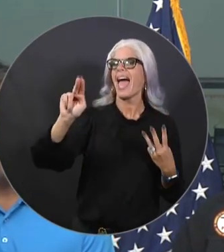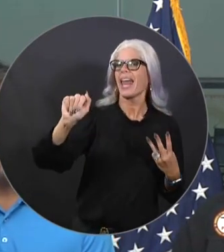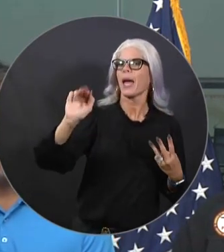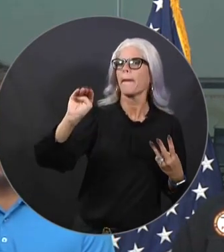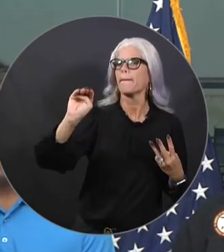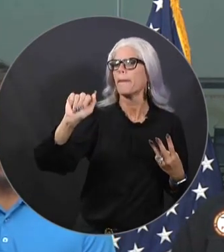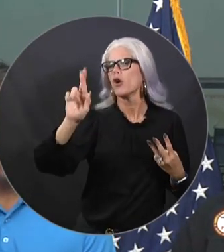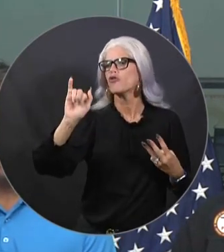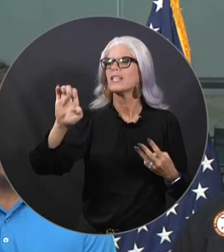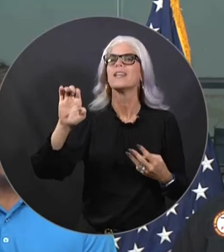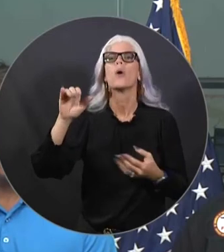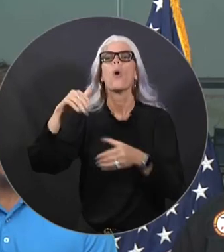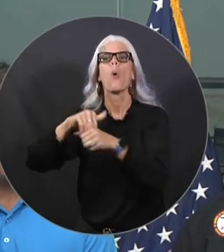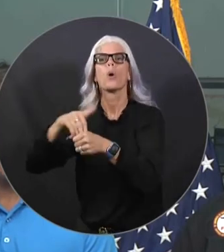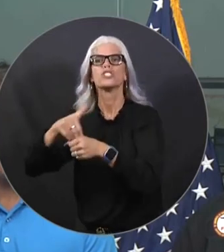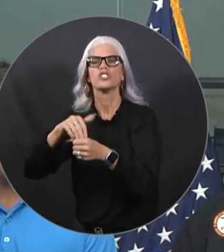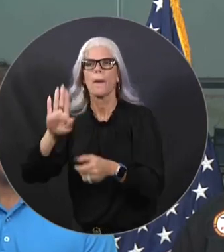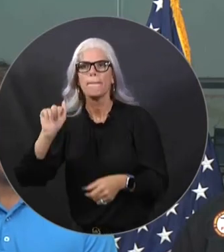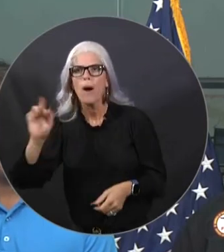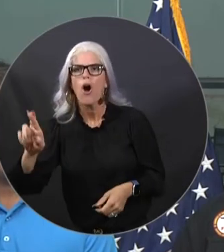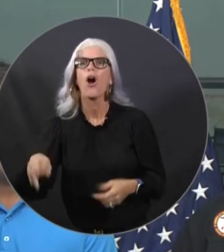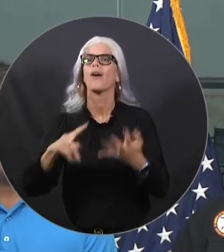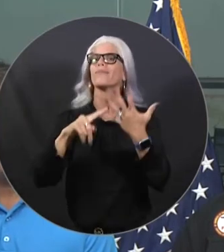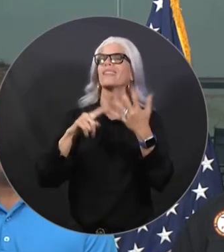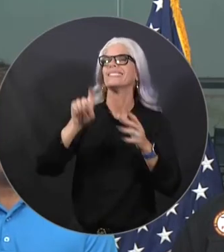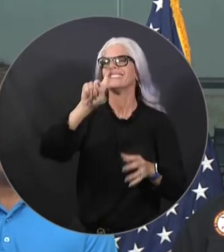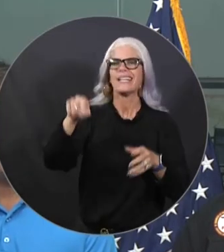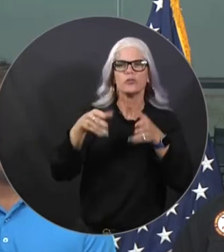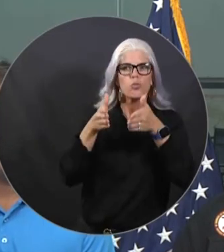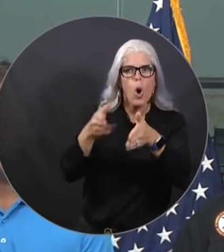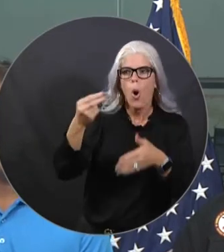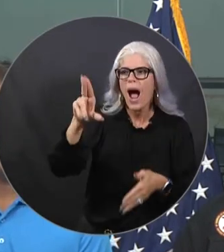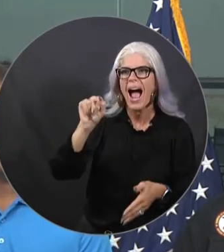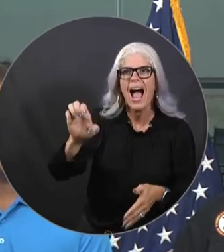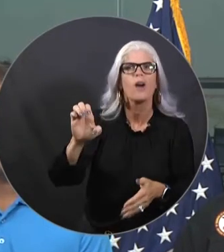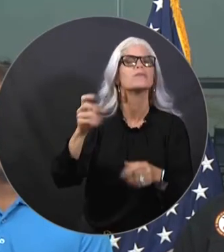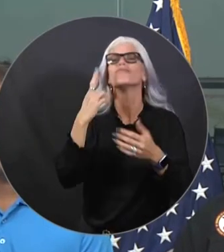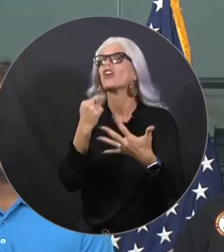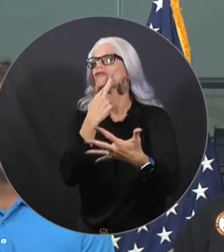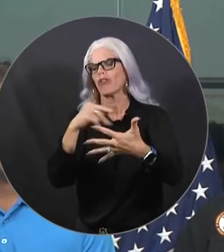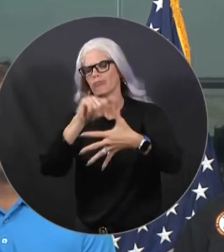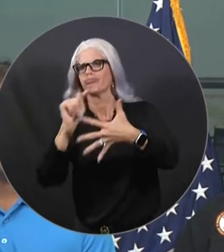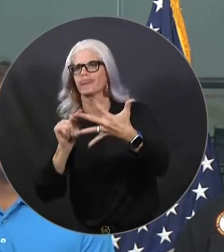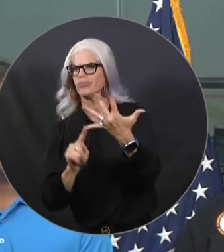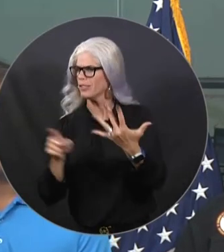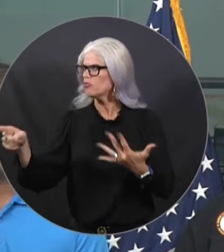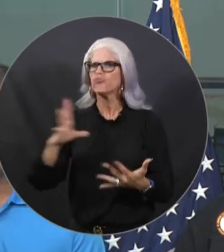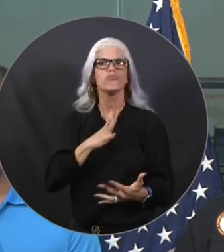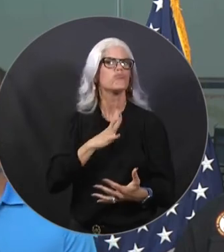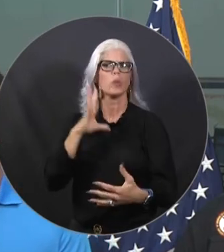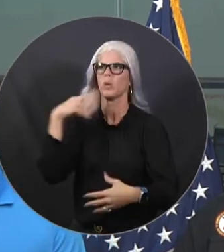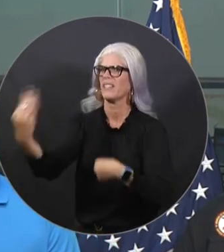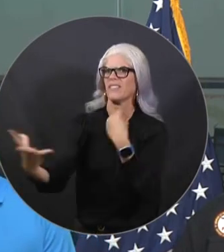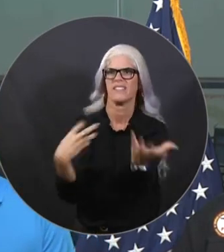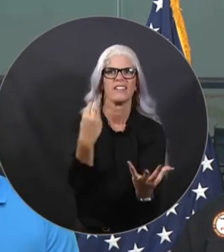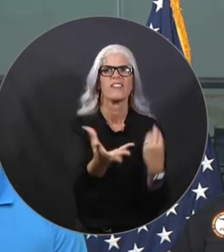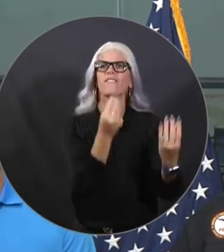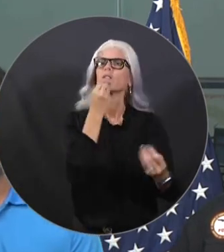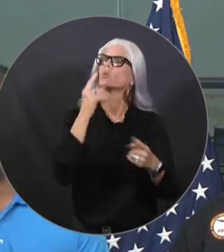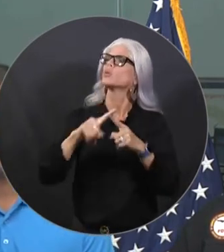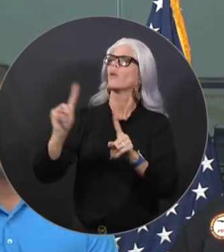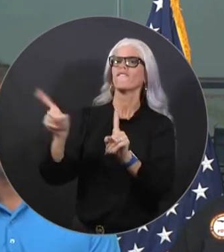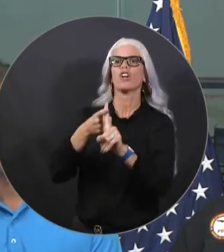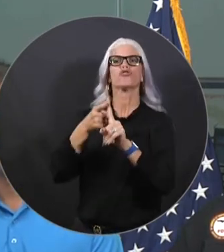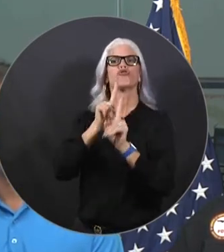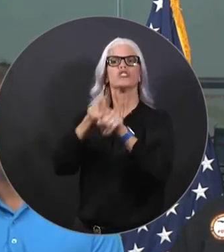more will want to come and also offer assistance. For those who are coming in as either first responders or linemen,